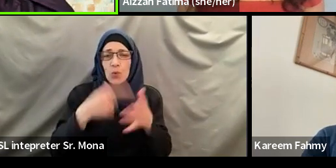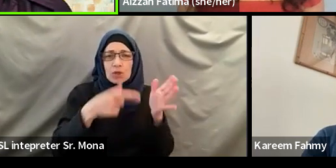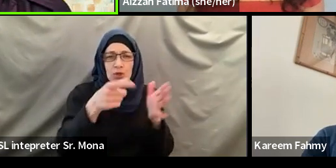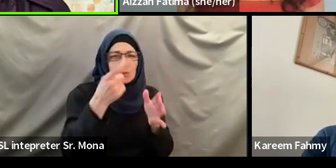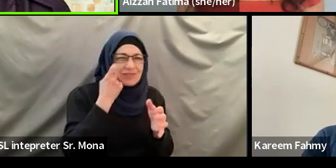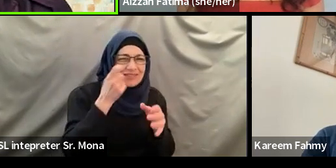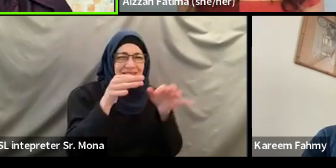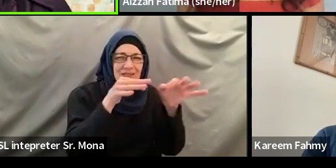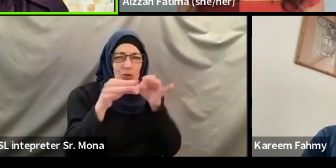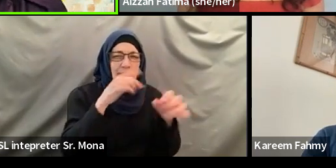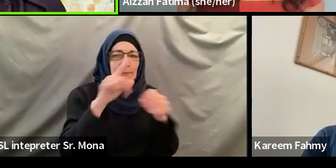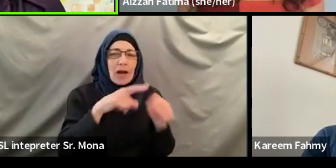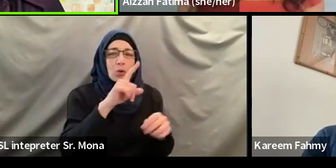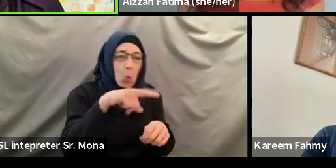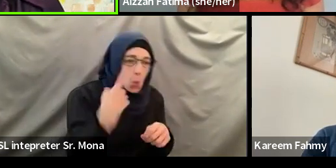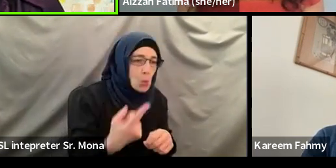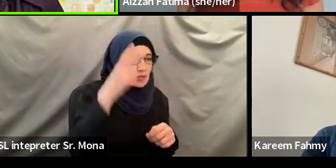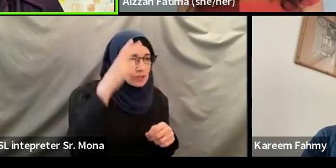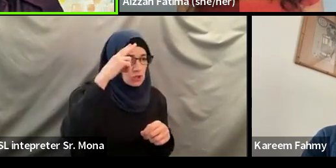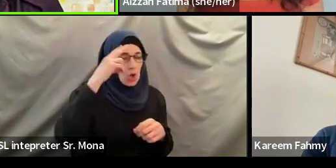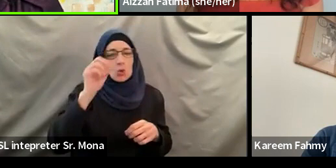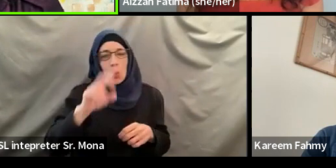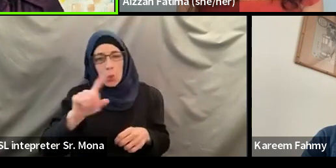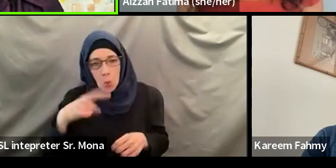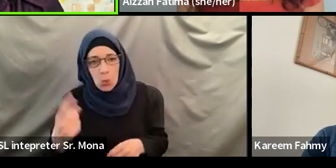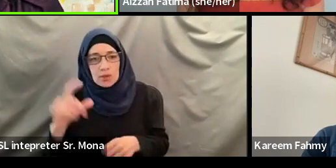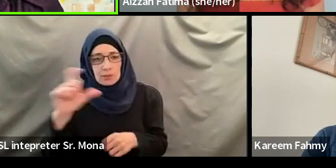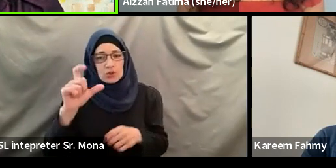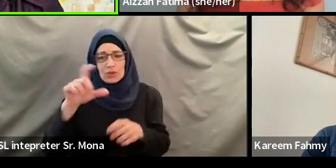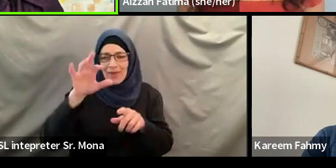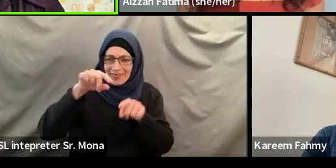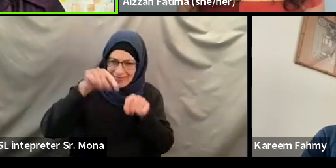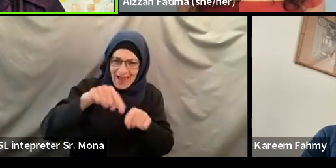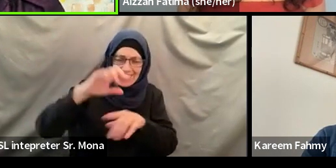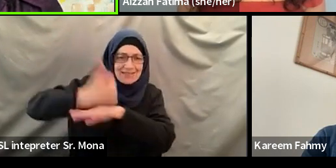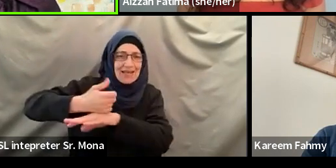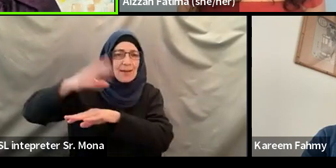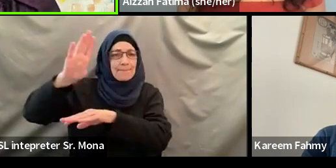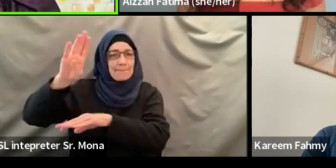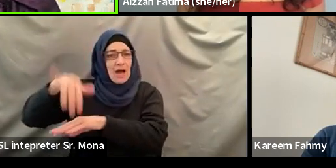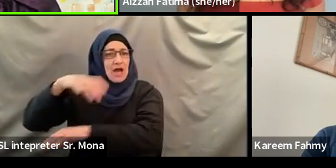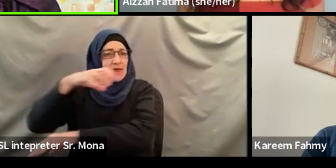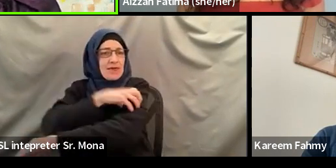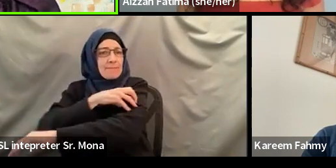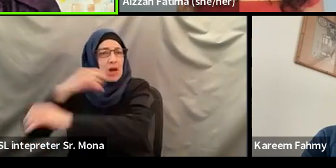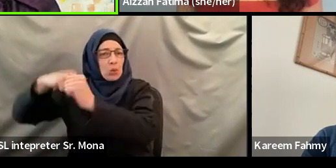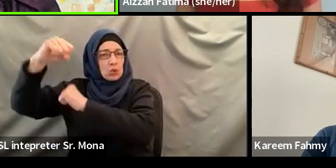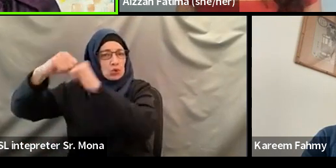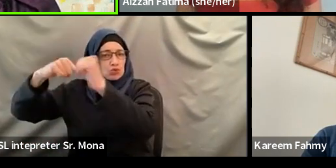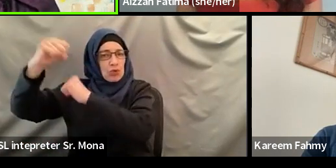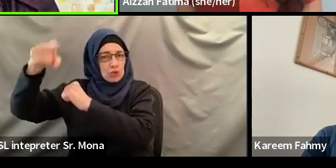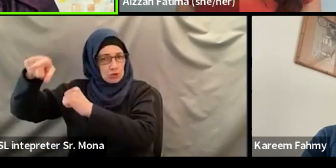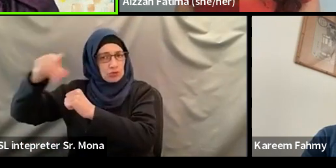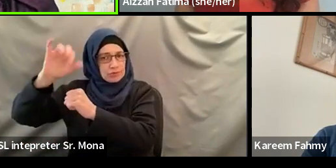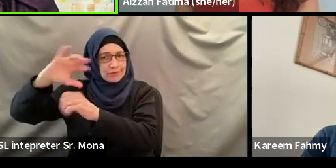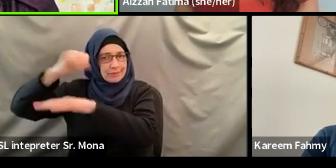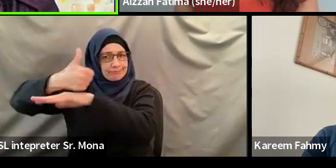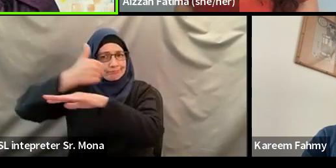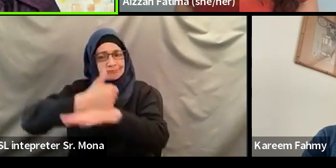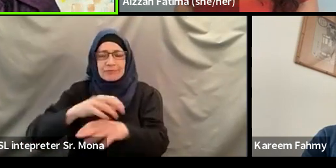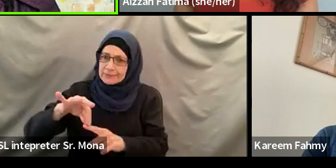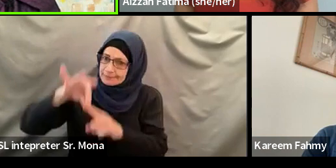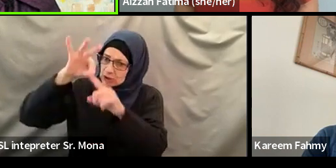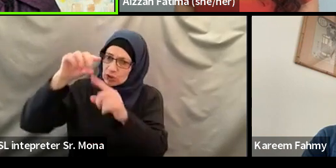or only this, essentially are created by the power structures that are in place, particularly in Western regimes of